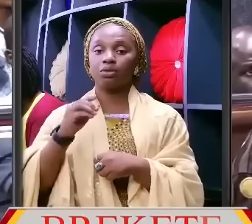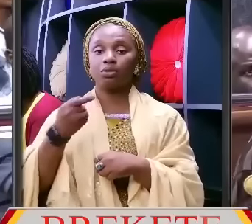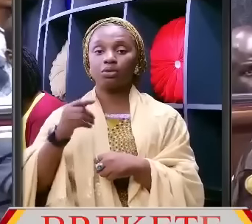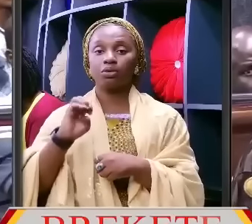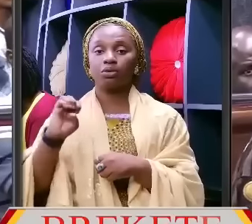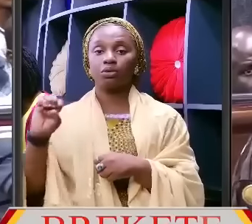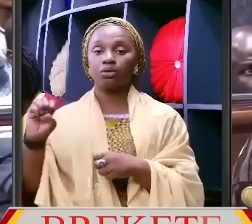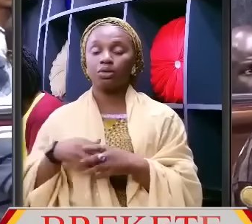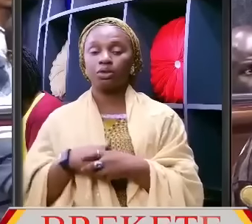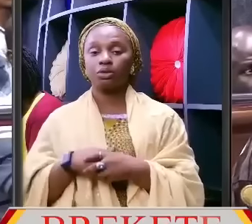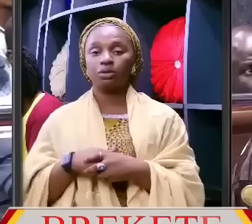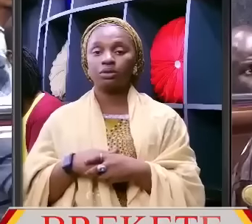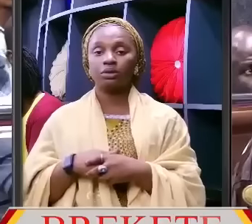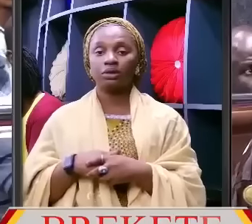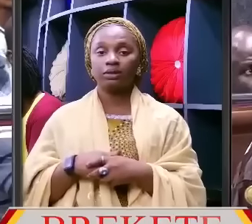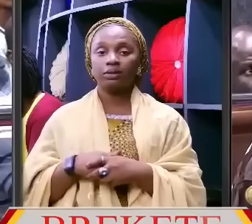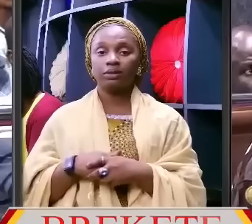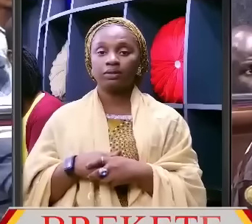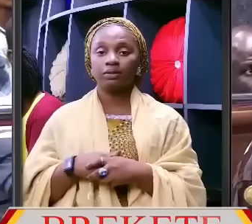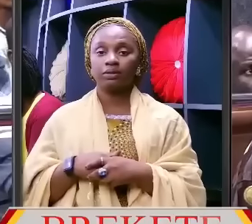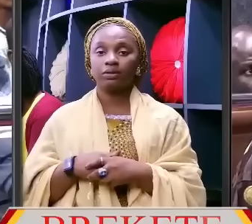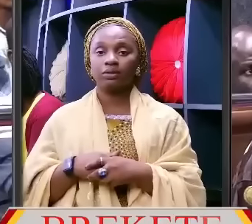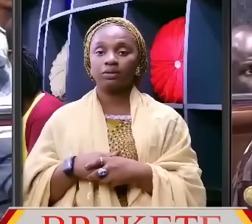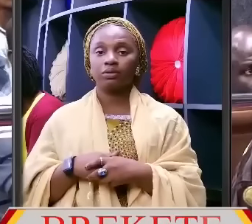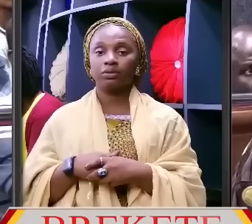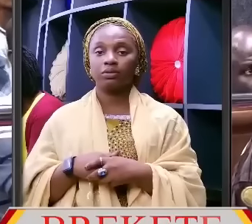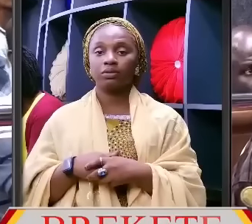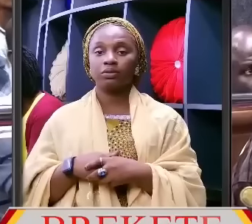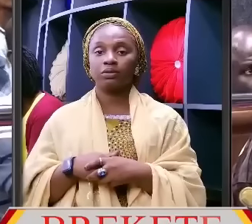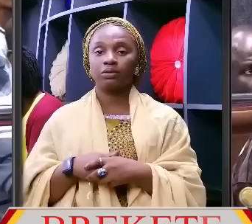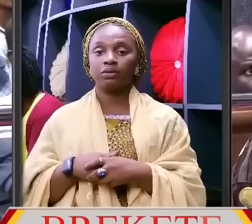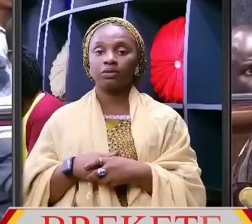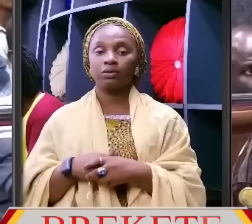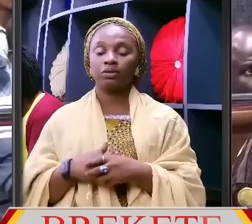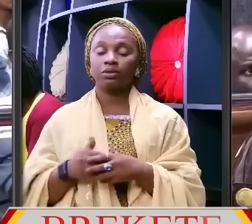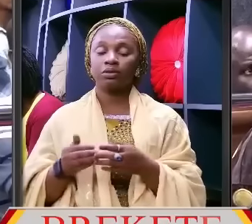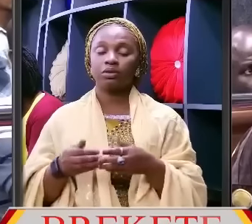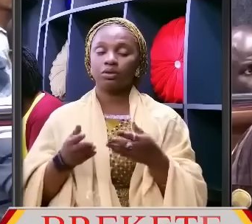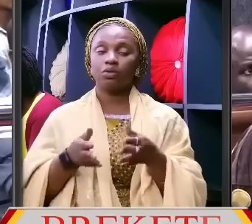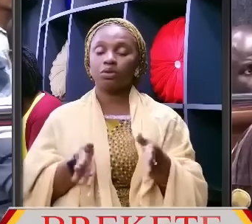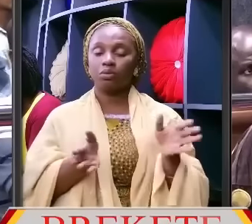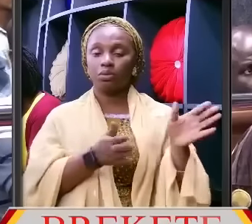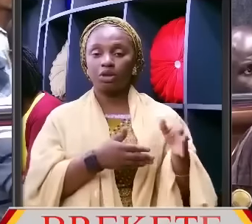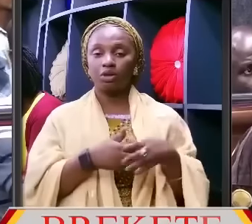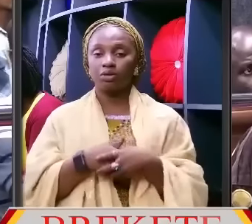argue anything? No, sir. They go pack, they don't go pack. He say then go pack.